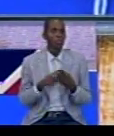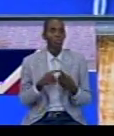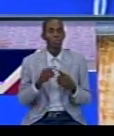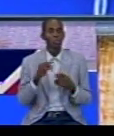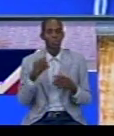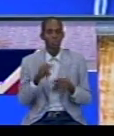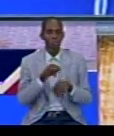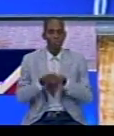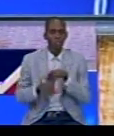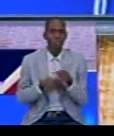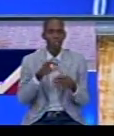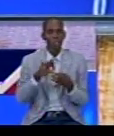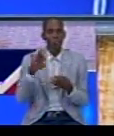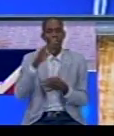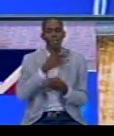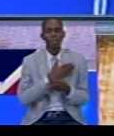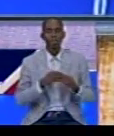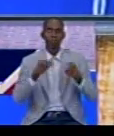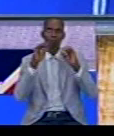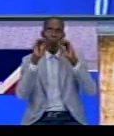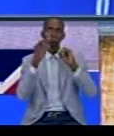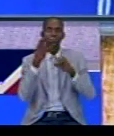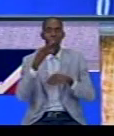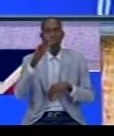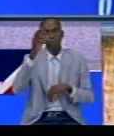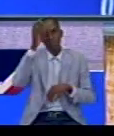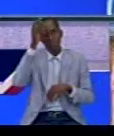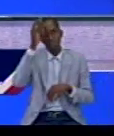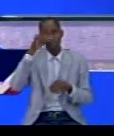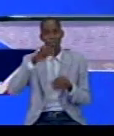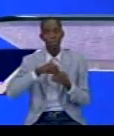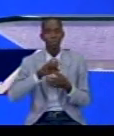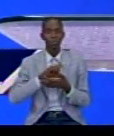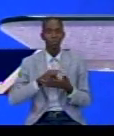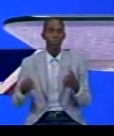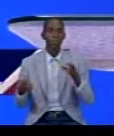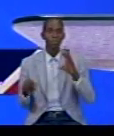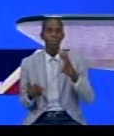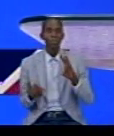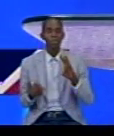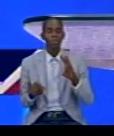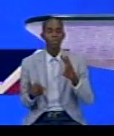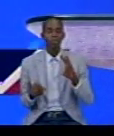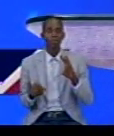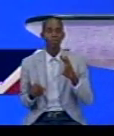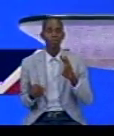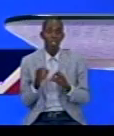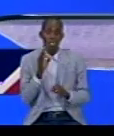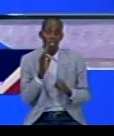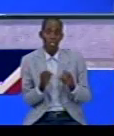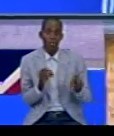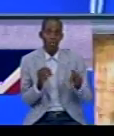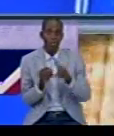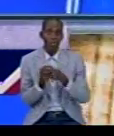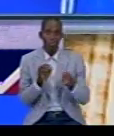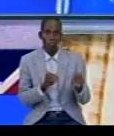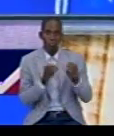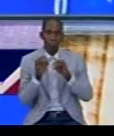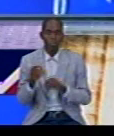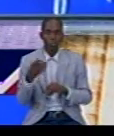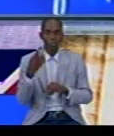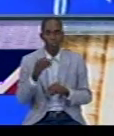spirits and doctrines of devils. Look at verse 6. Even in that situation, in verse 6, it says, if thou put